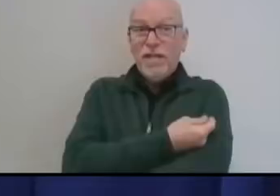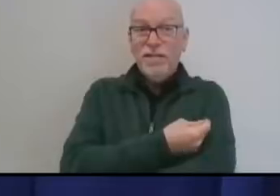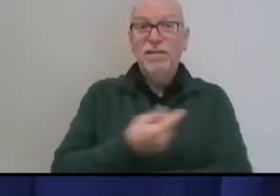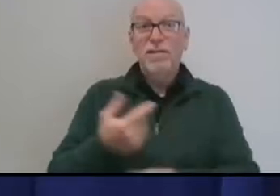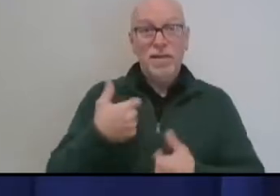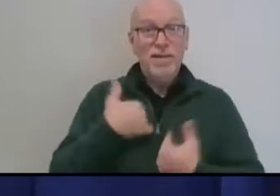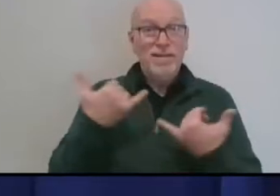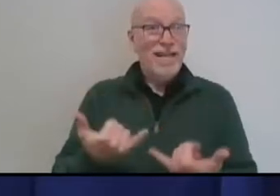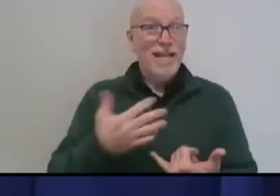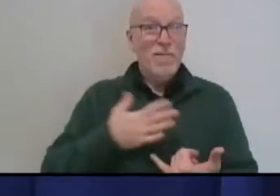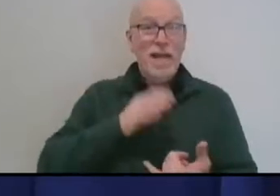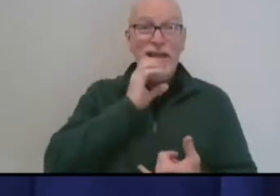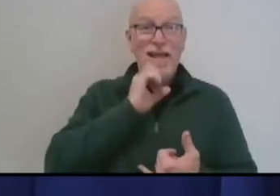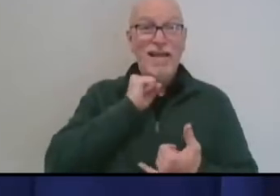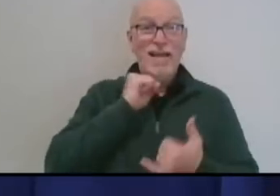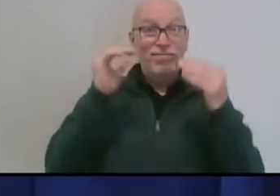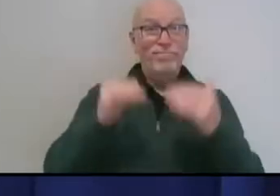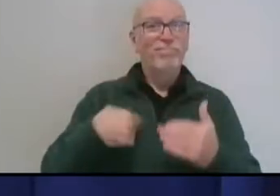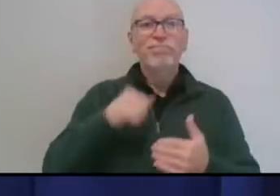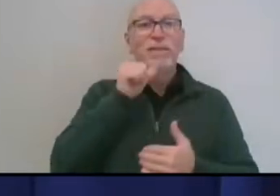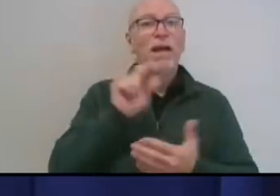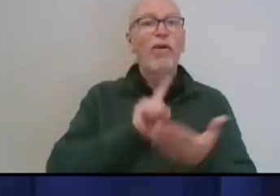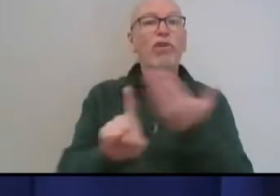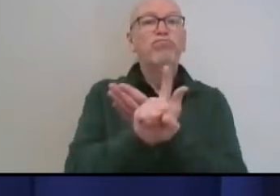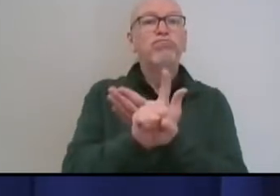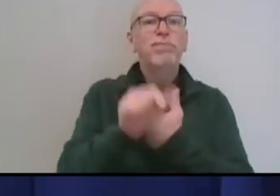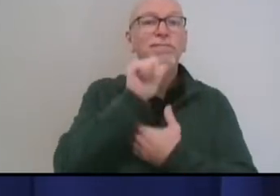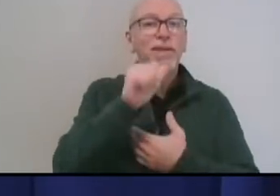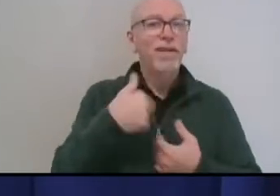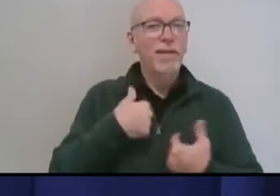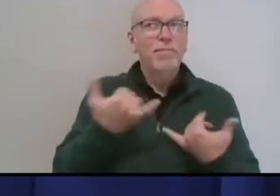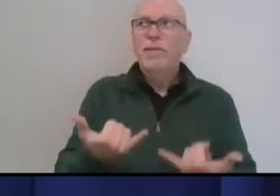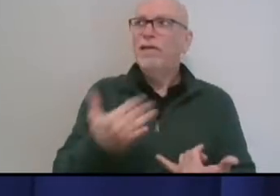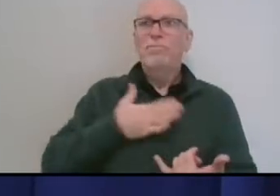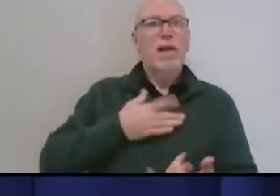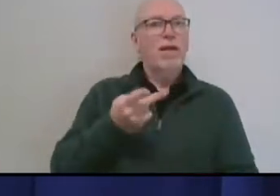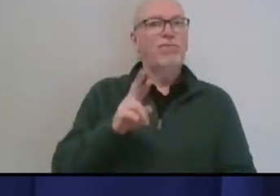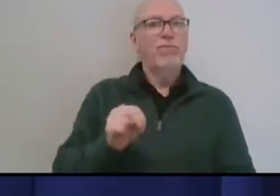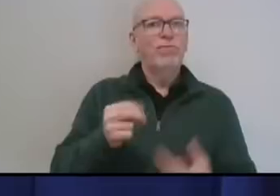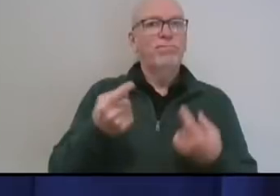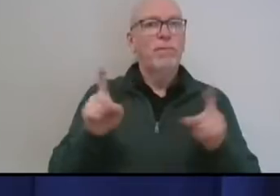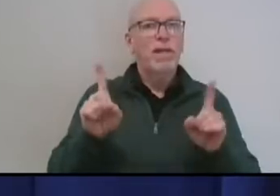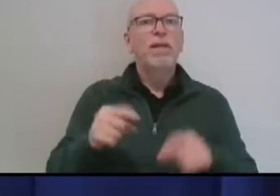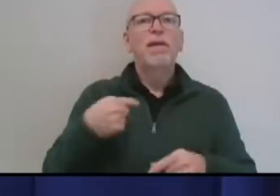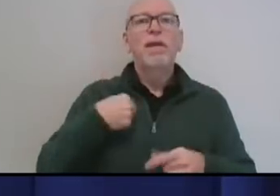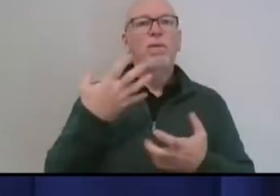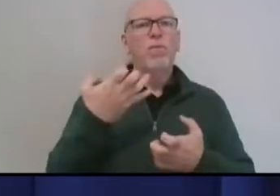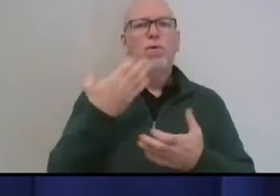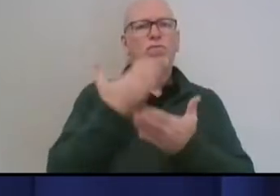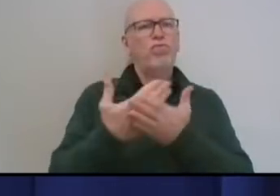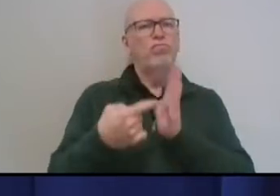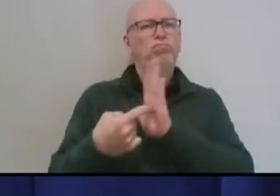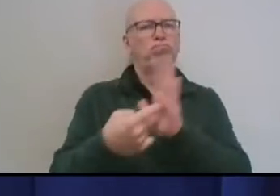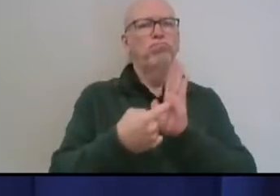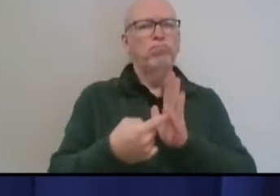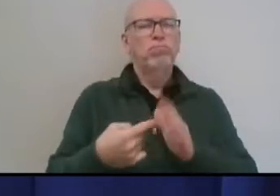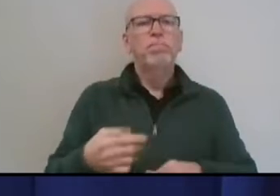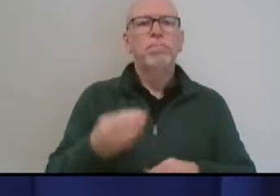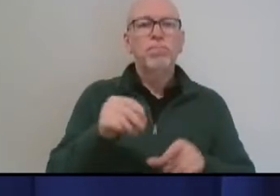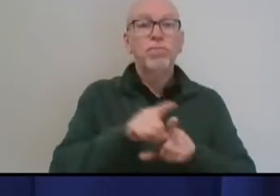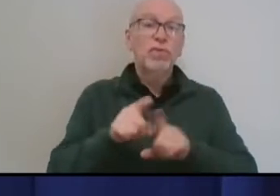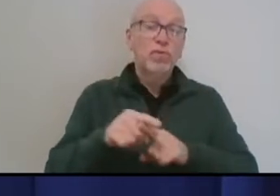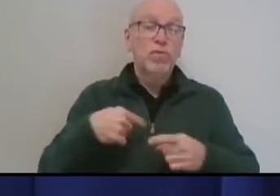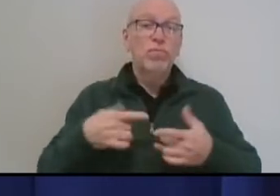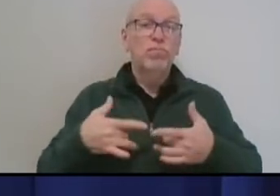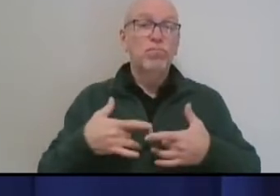qualify now, so I'm not cutting in line, but I'm eligible. And I want to be a good example on that front. I'm also pleased to